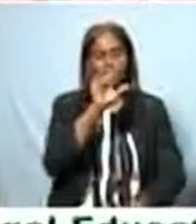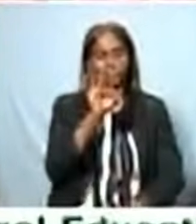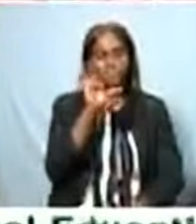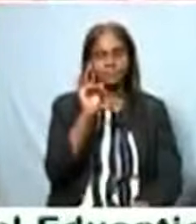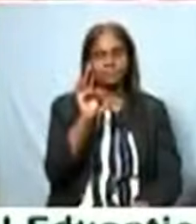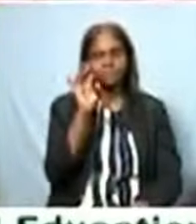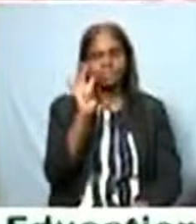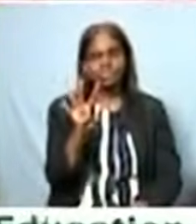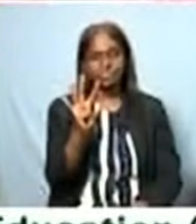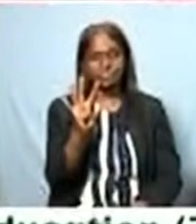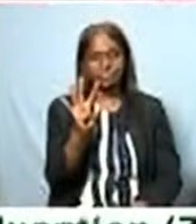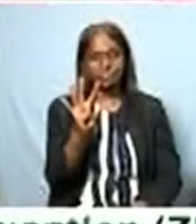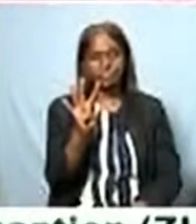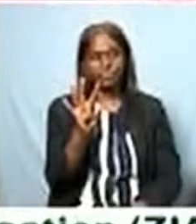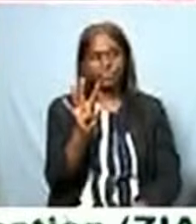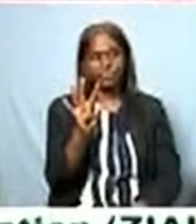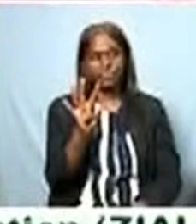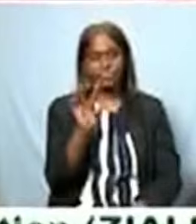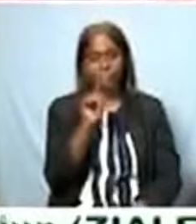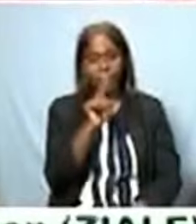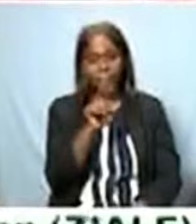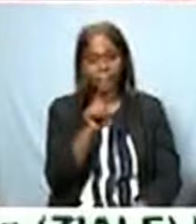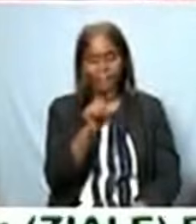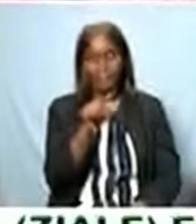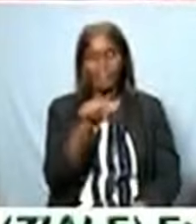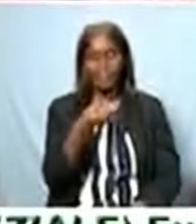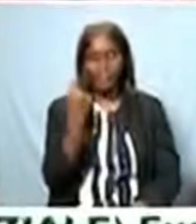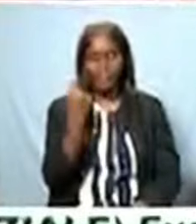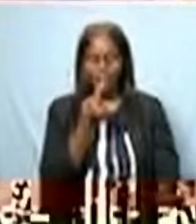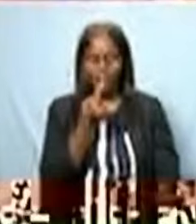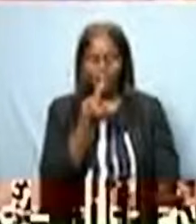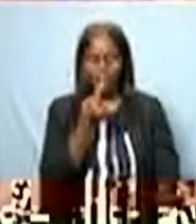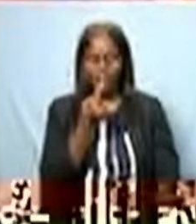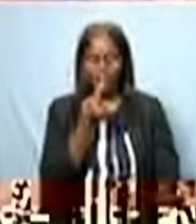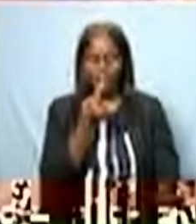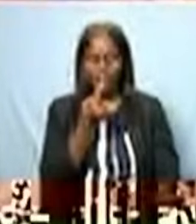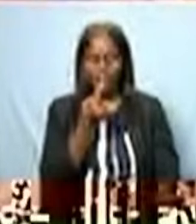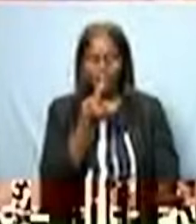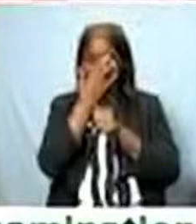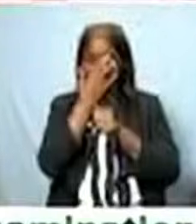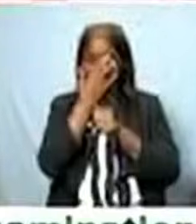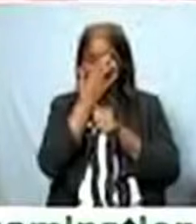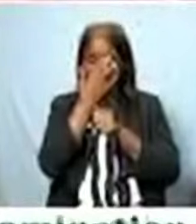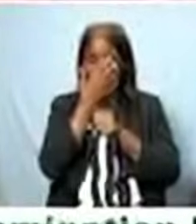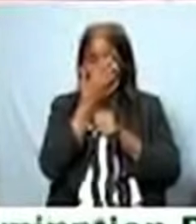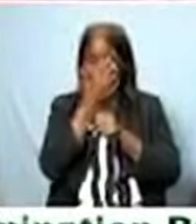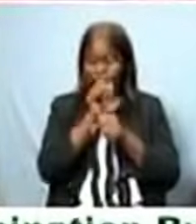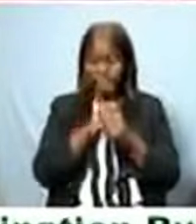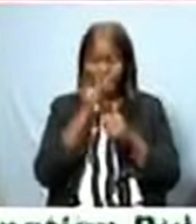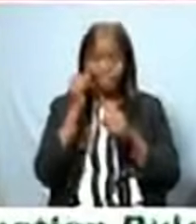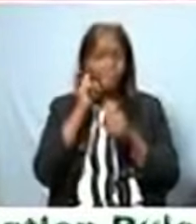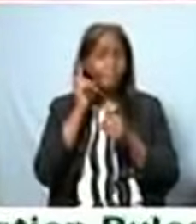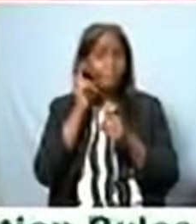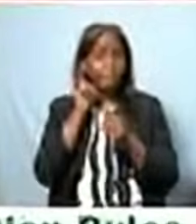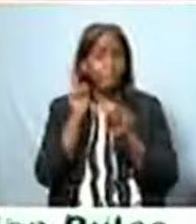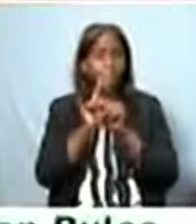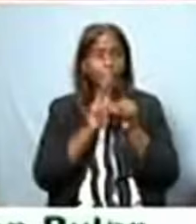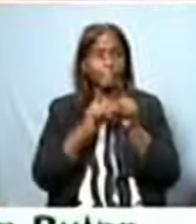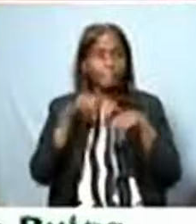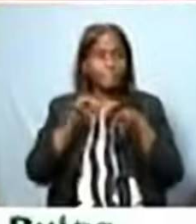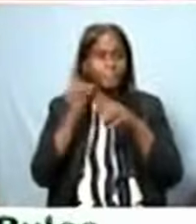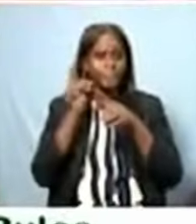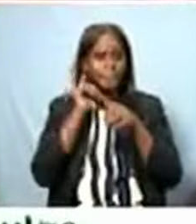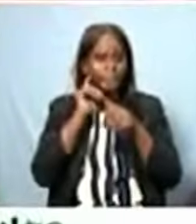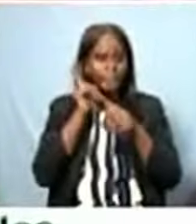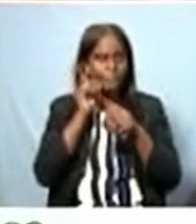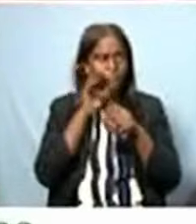1964. And yet, we have only been in power for years, and we are listening, and will continue to